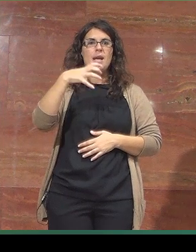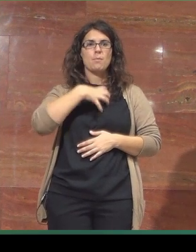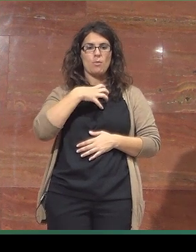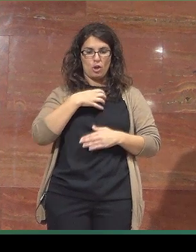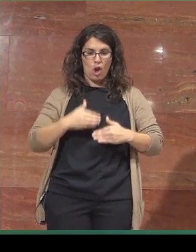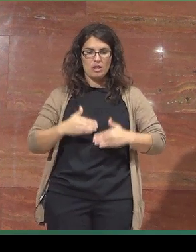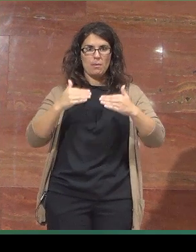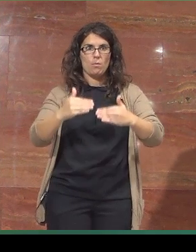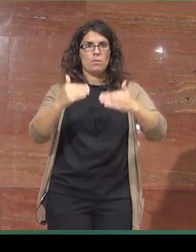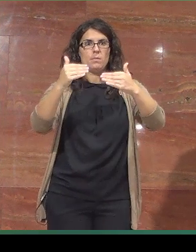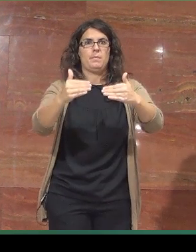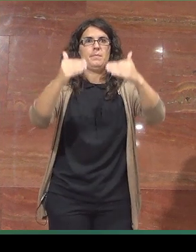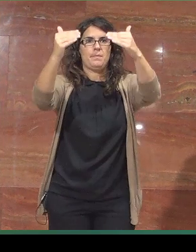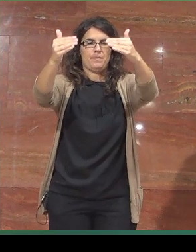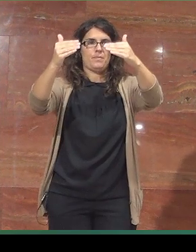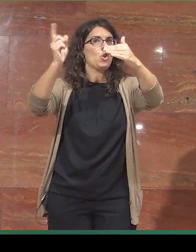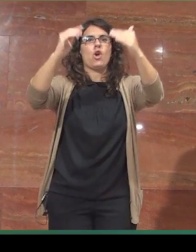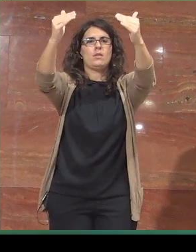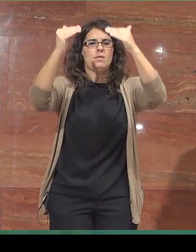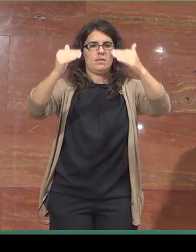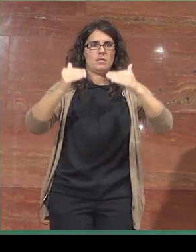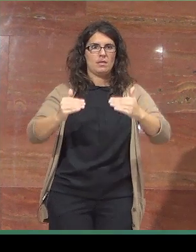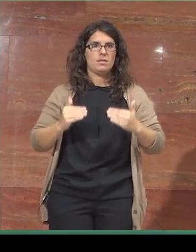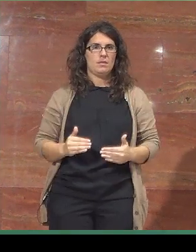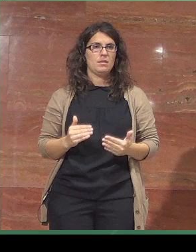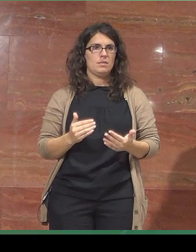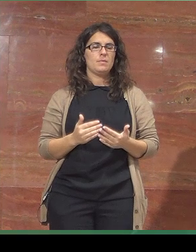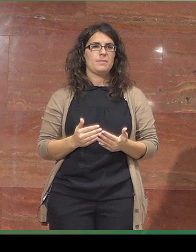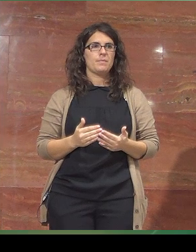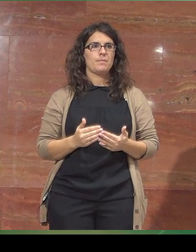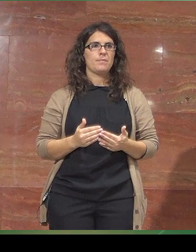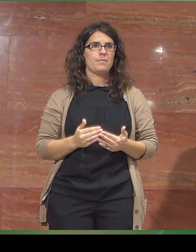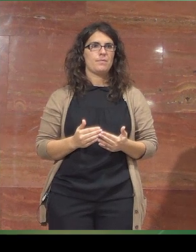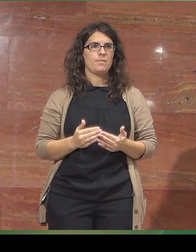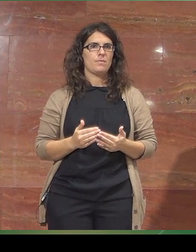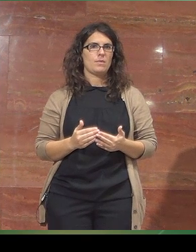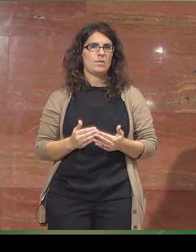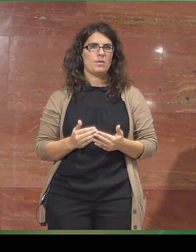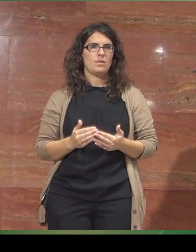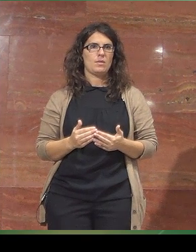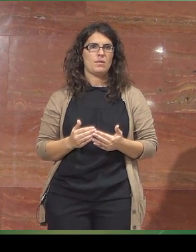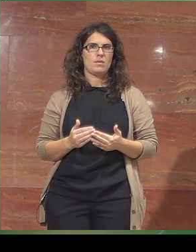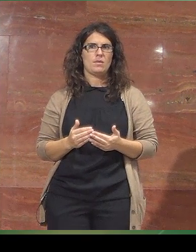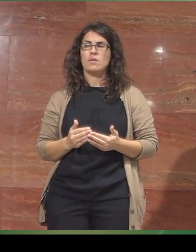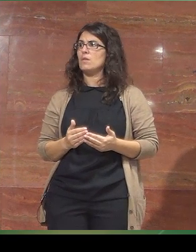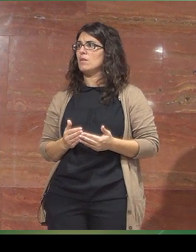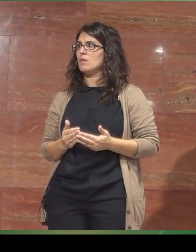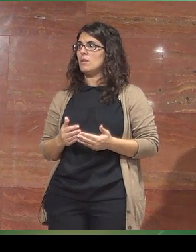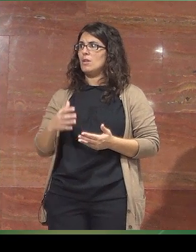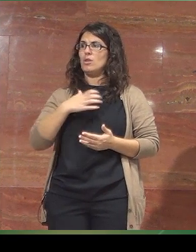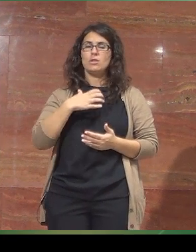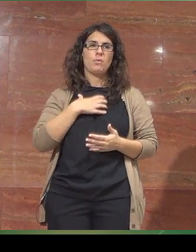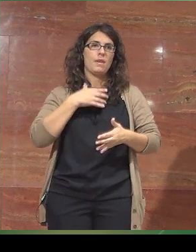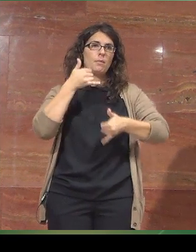Here the direction arrow for the Work and Learn Centre is confusing, as it looks like you have